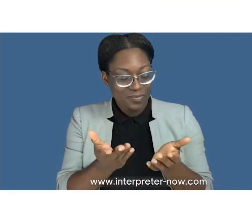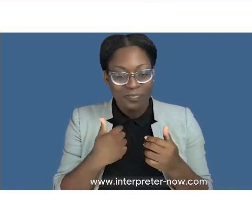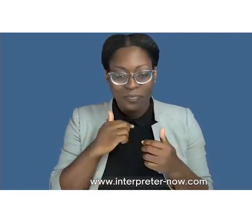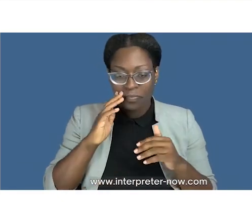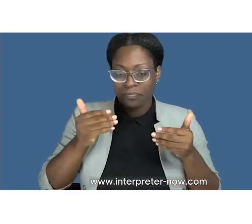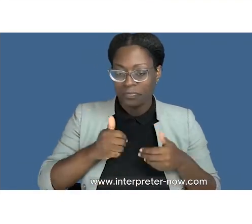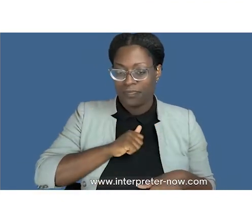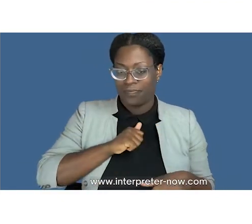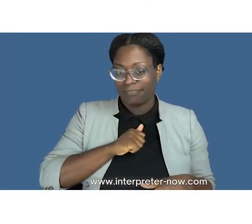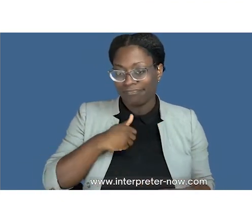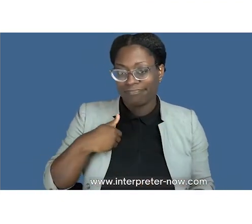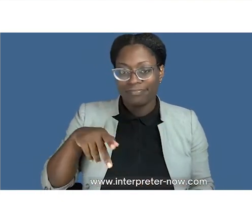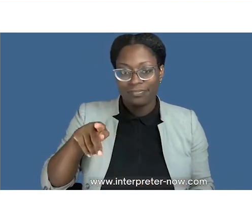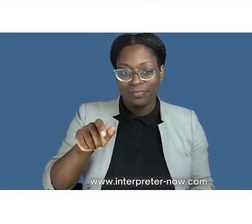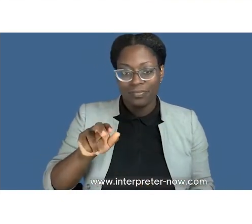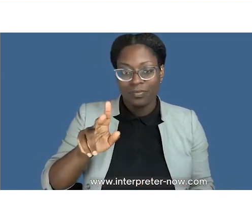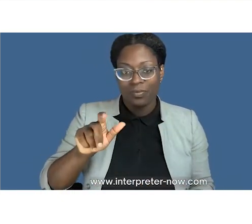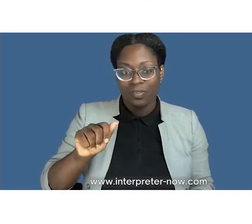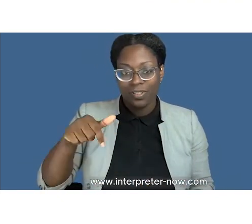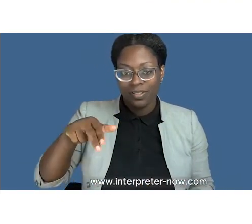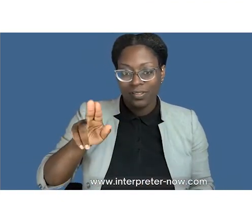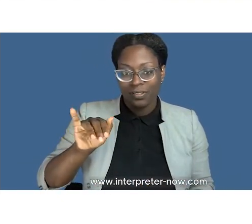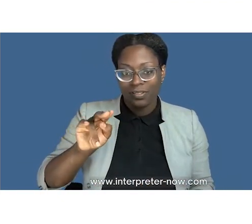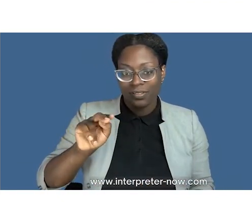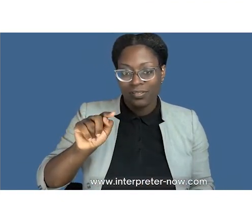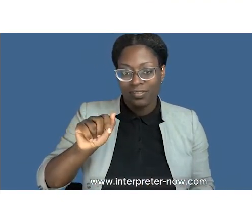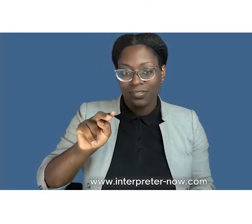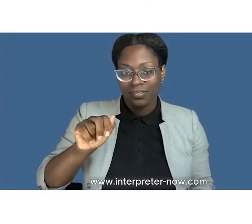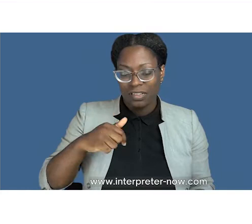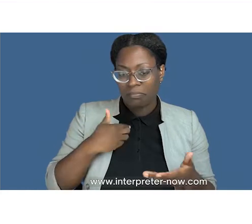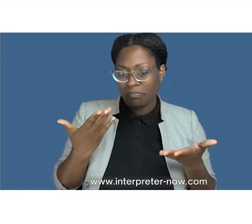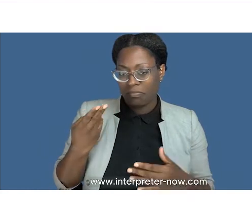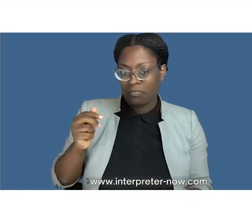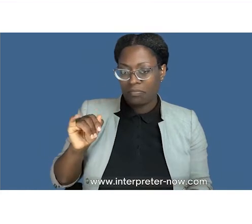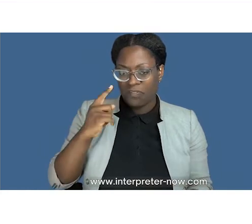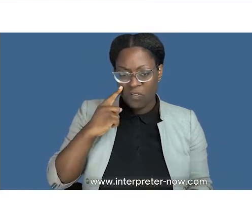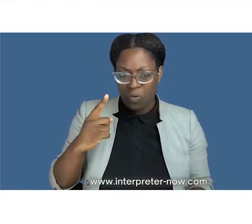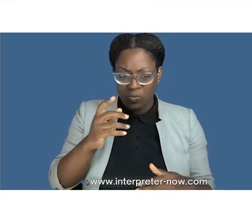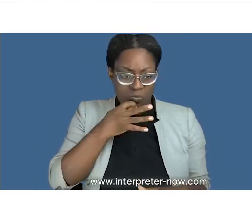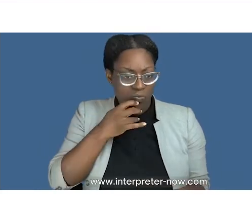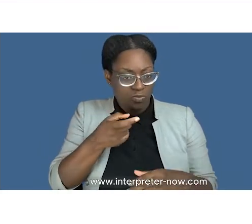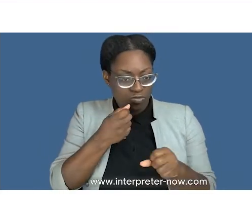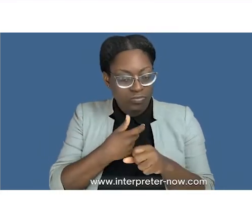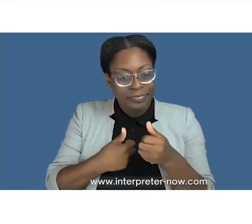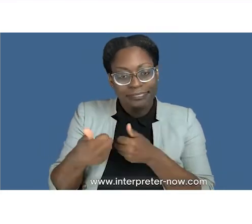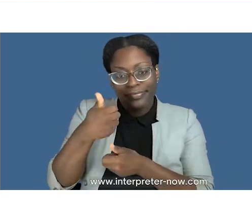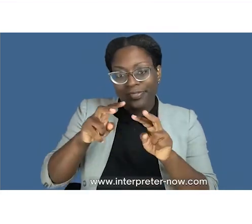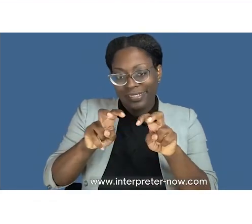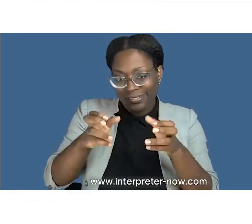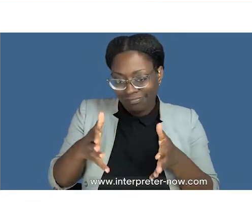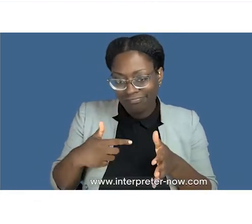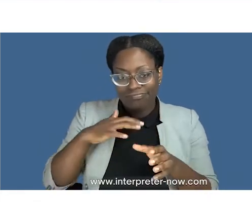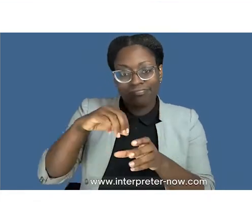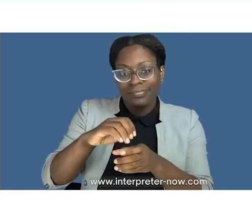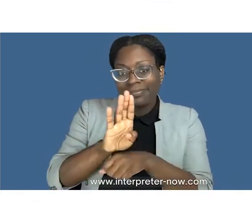to introduce myself. My name is Paula Quintana. I've been at High Alpha Innovation for almost a year. I'm a senior analyst here, and I'm on